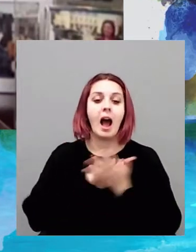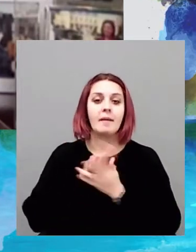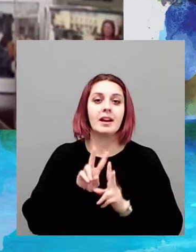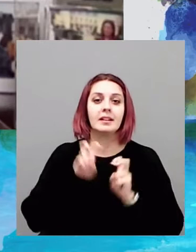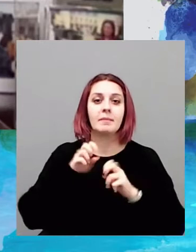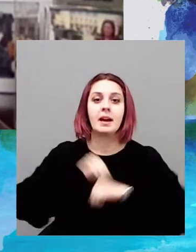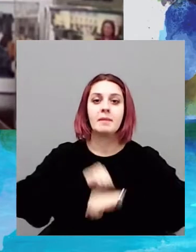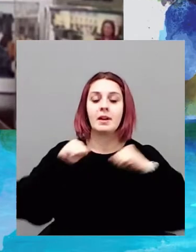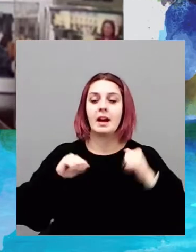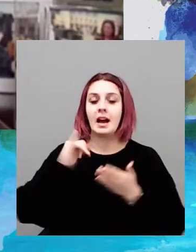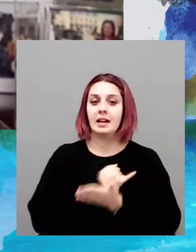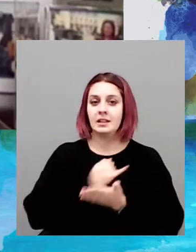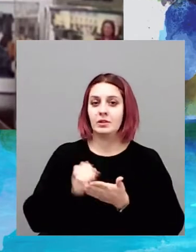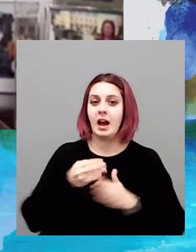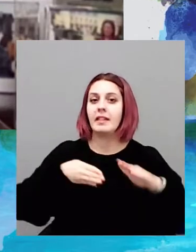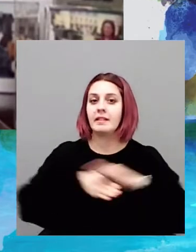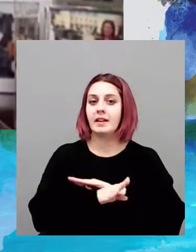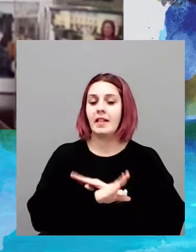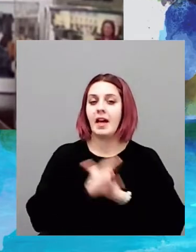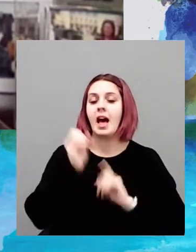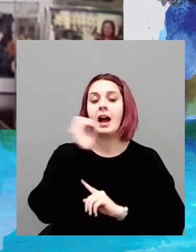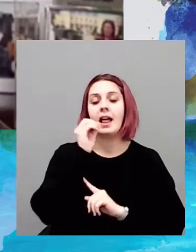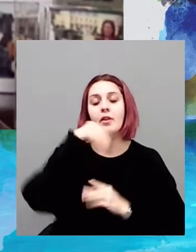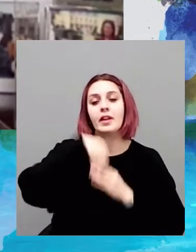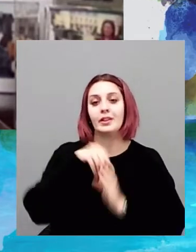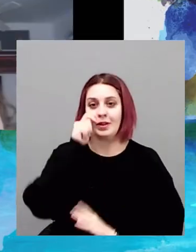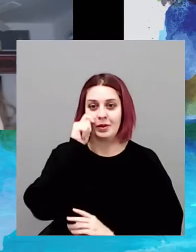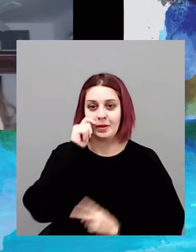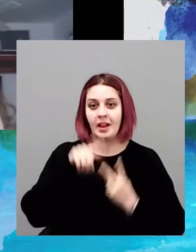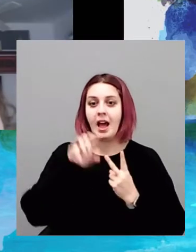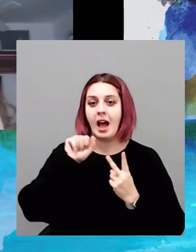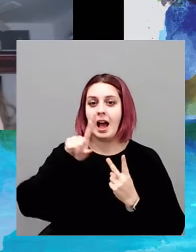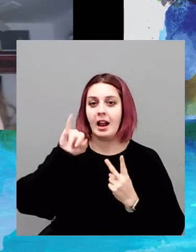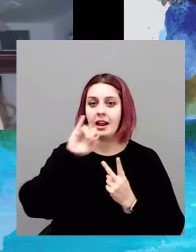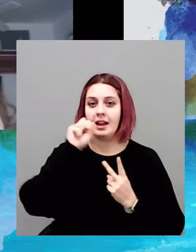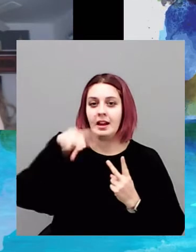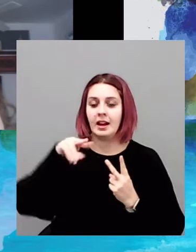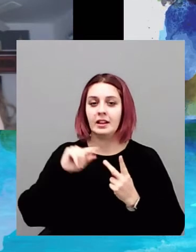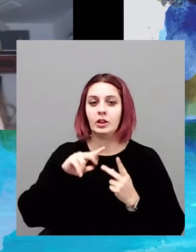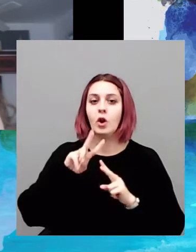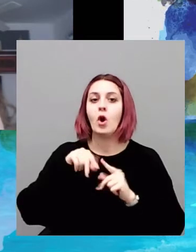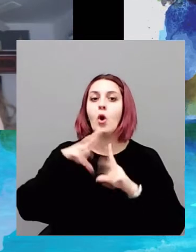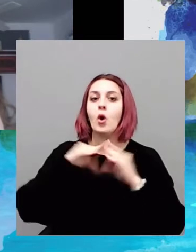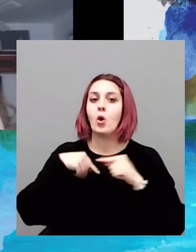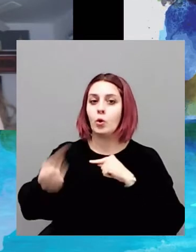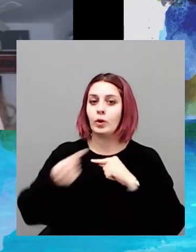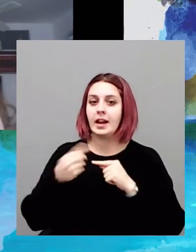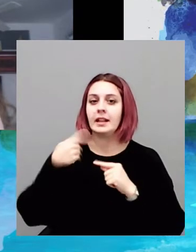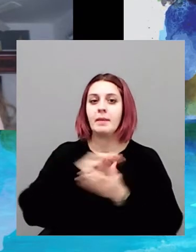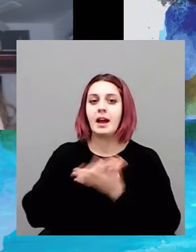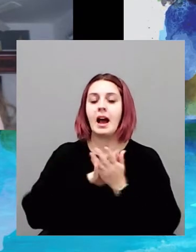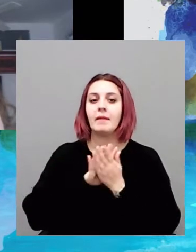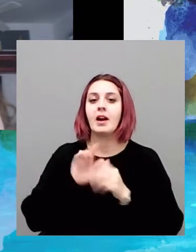talk about the implementation of accessibility in tourism as a subject. We'll have